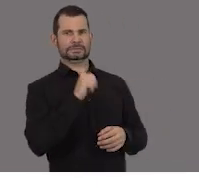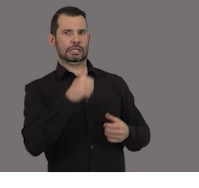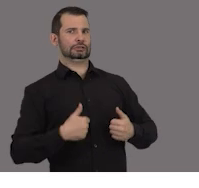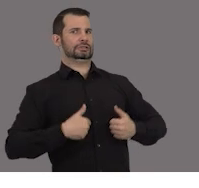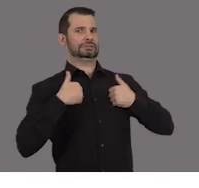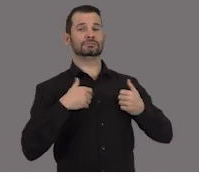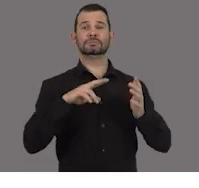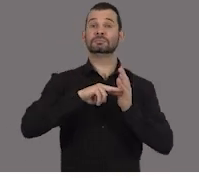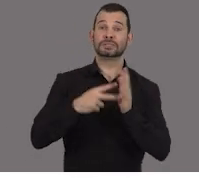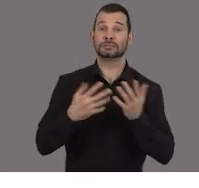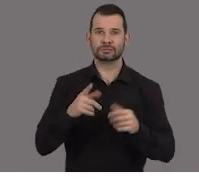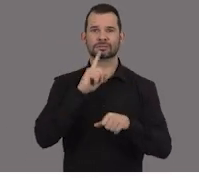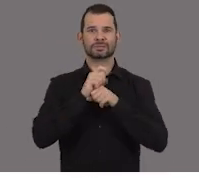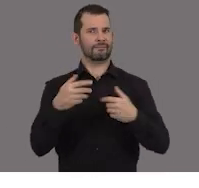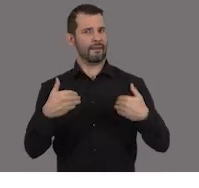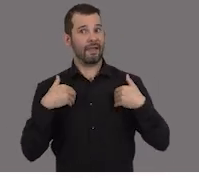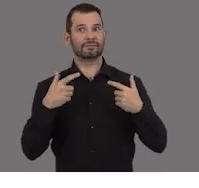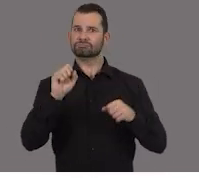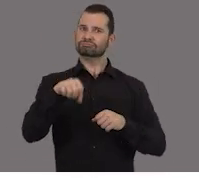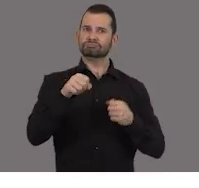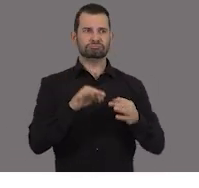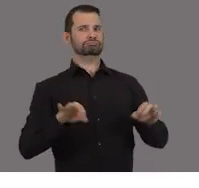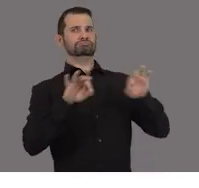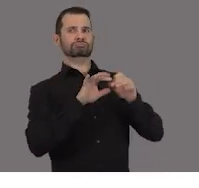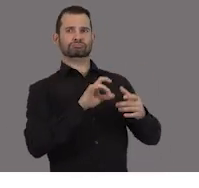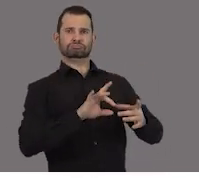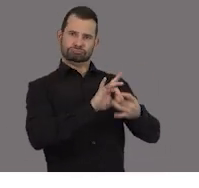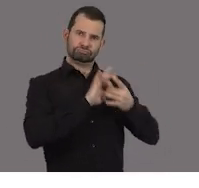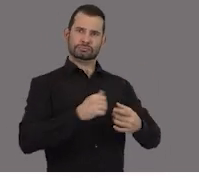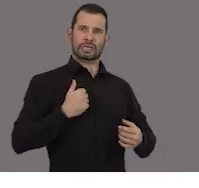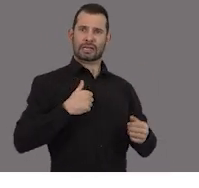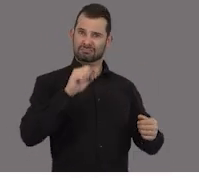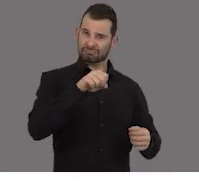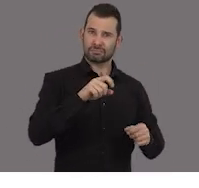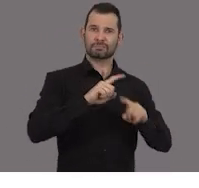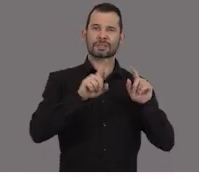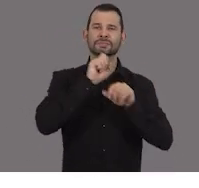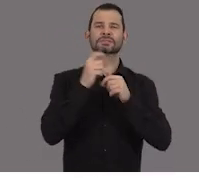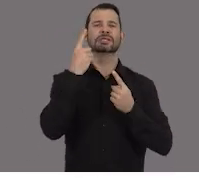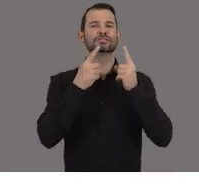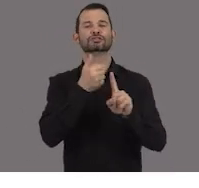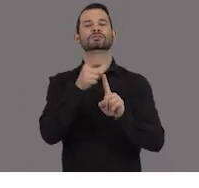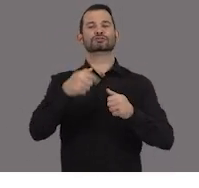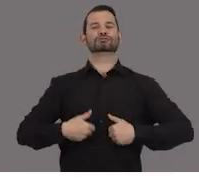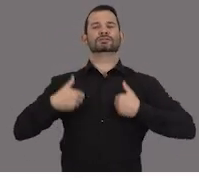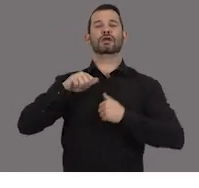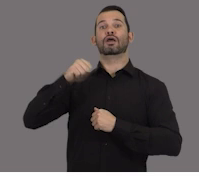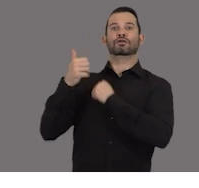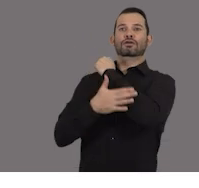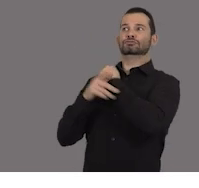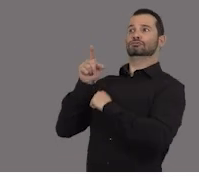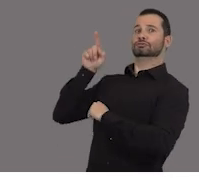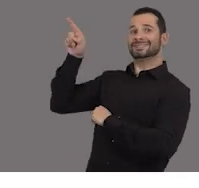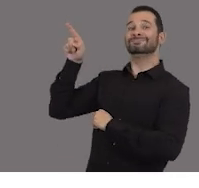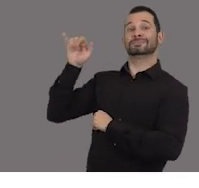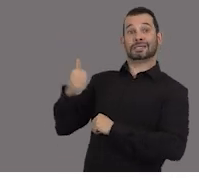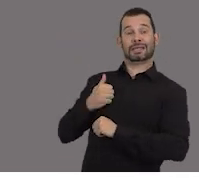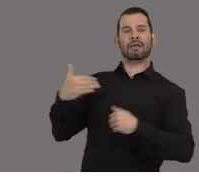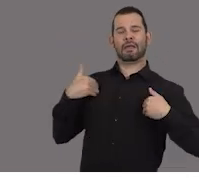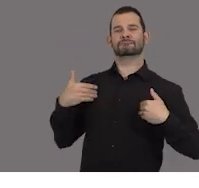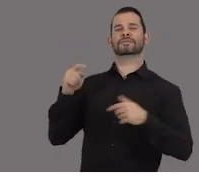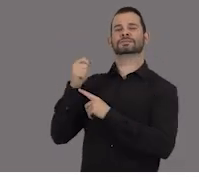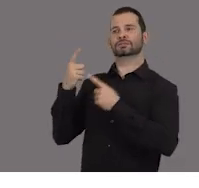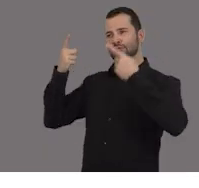deemed non-resident, meaning that you have significant residential ties with Canada, but are considered